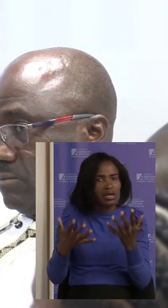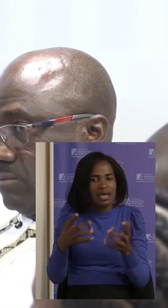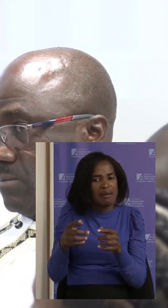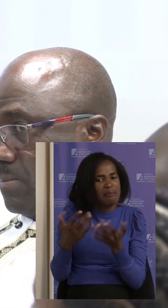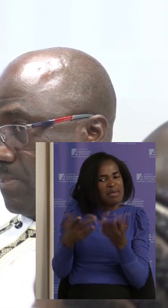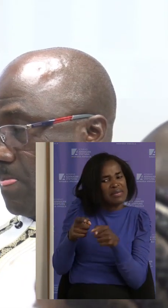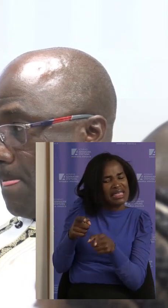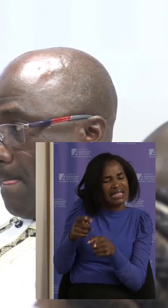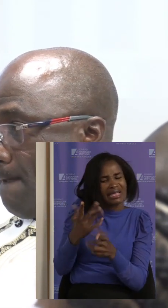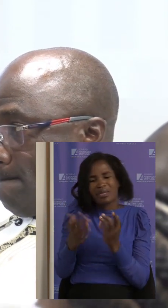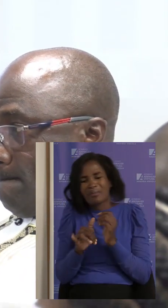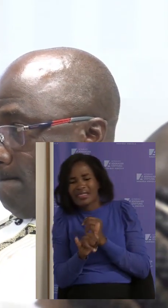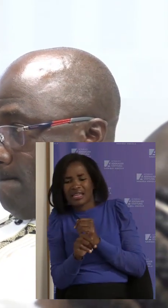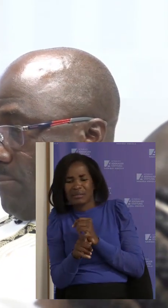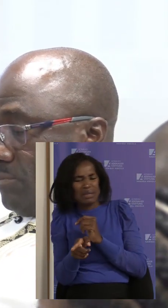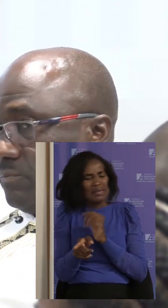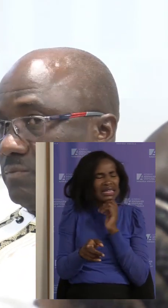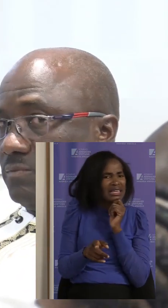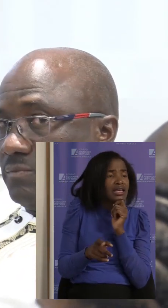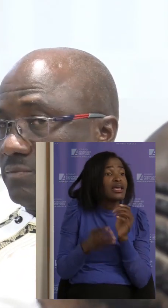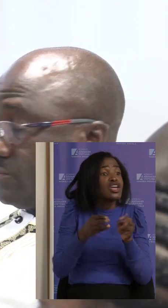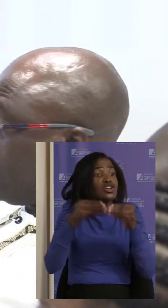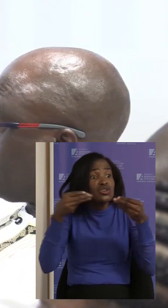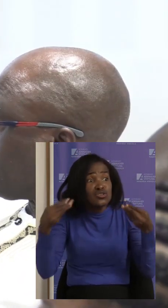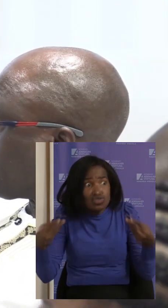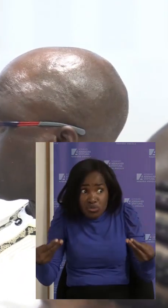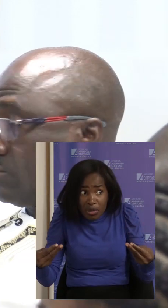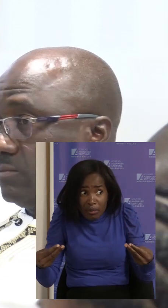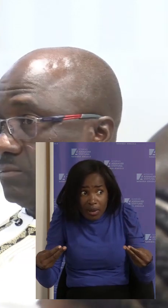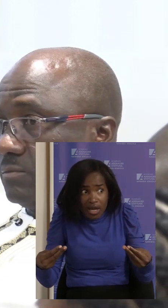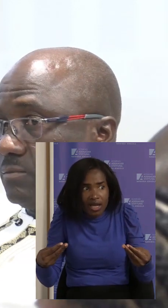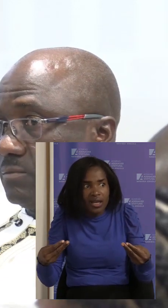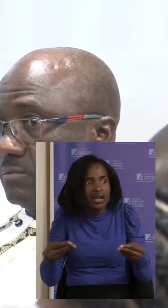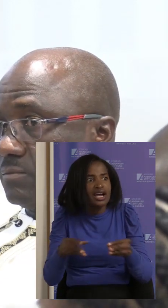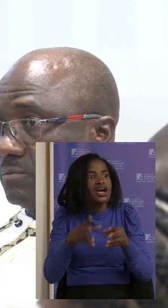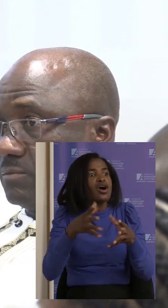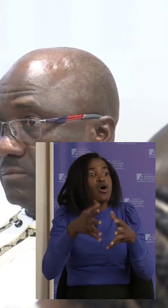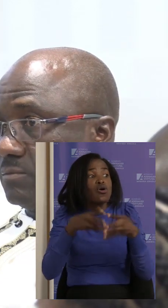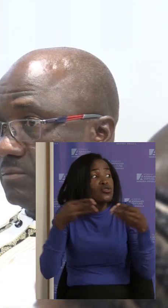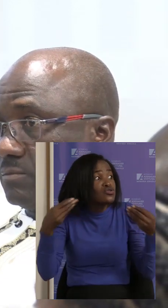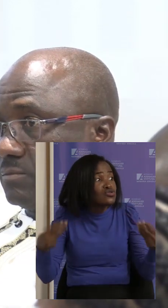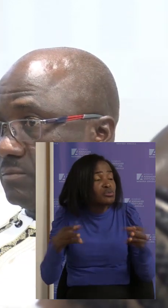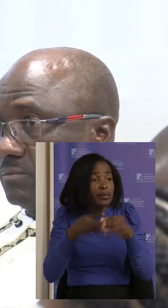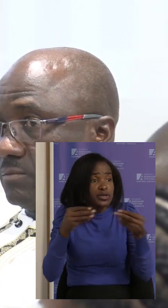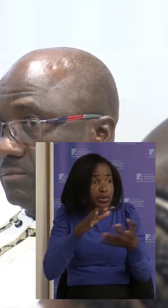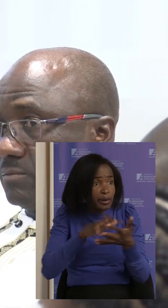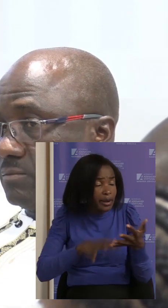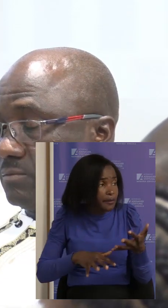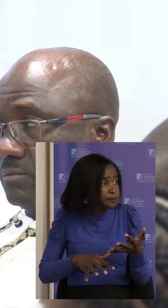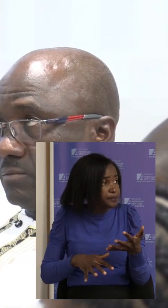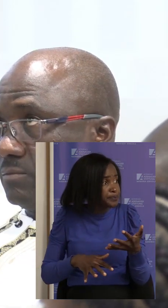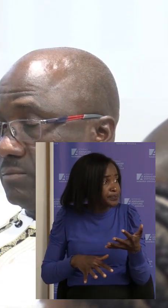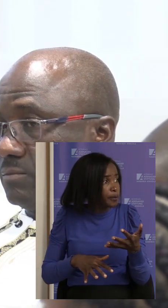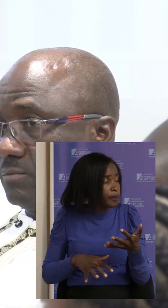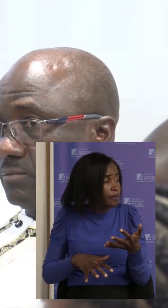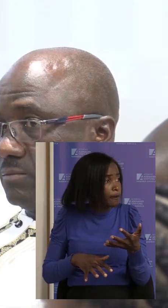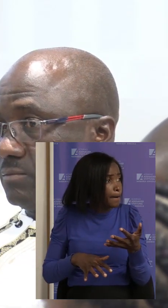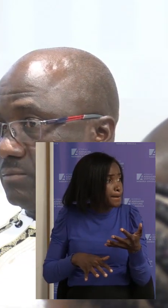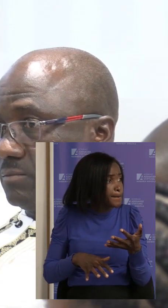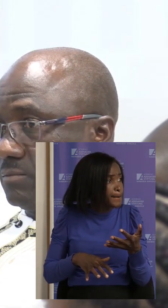that. People do analysis in the newspaper, but beyond the newspaper articles, ED, do we have